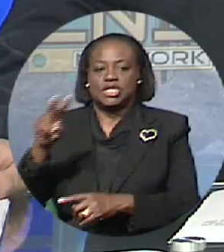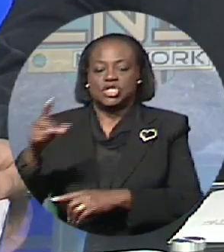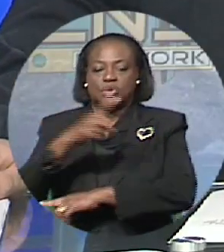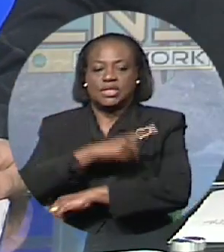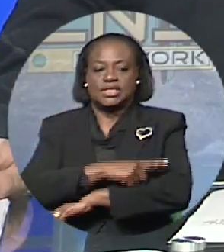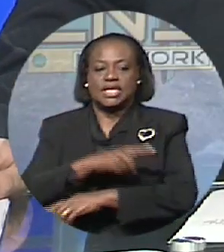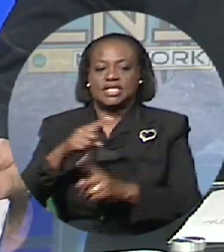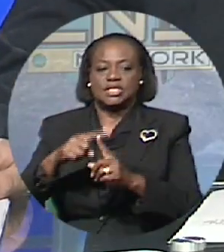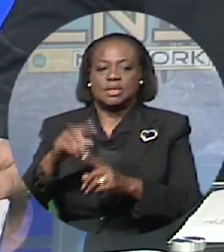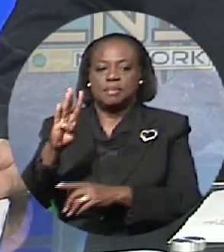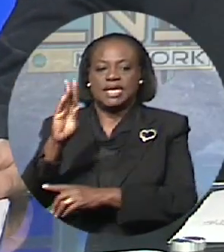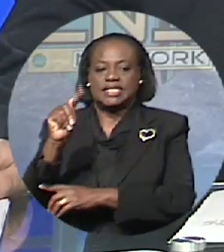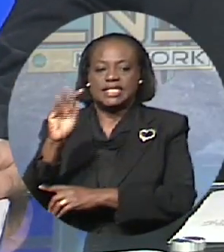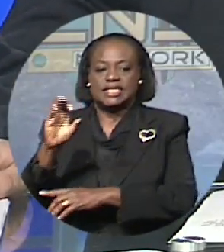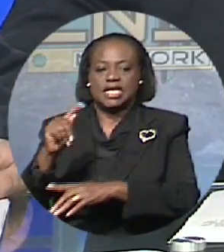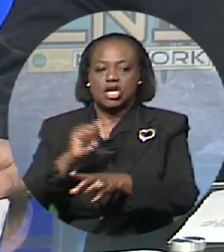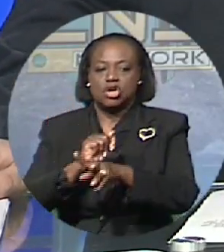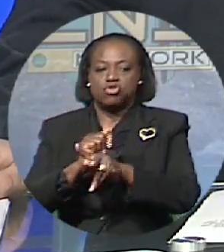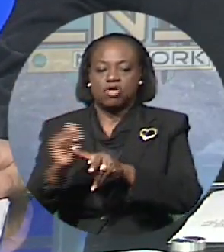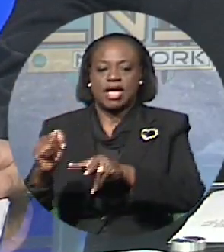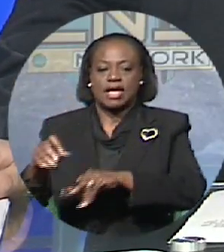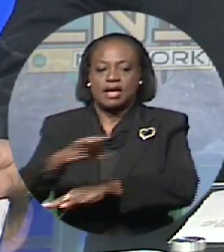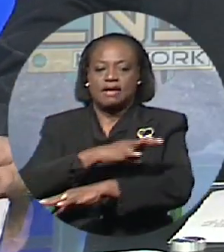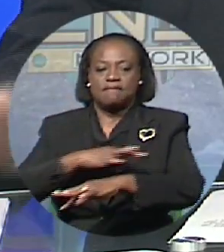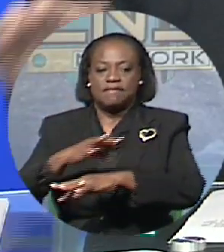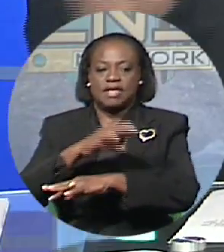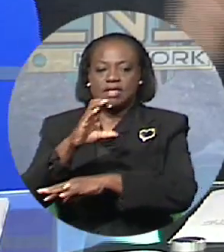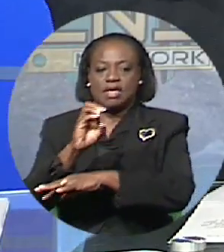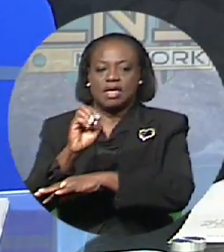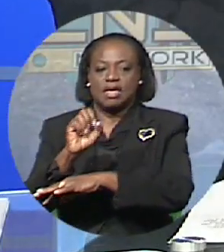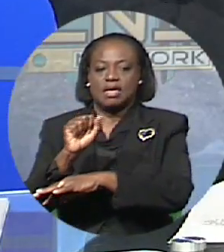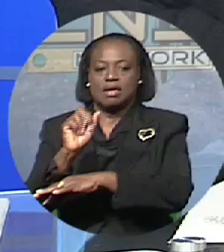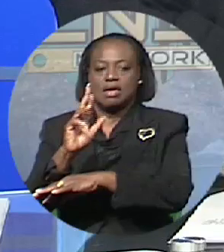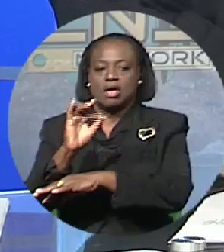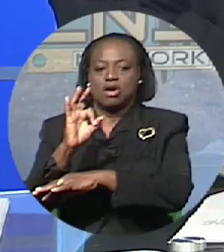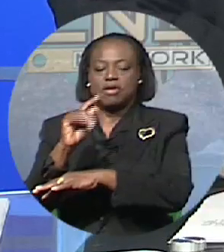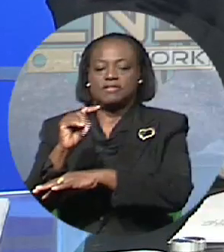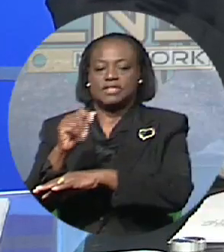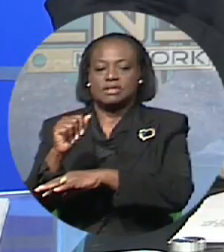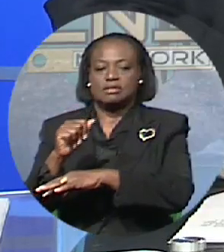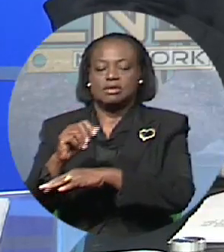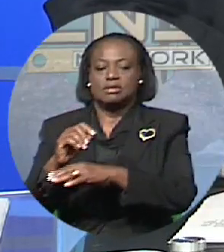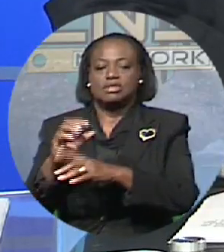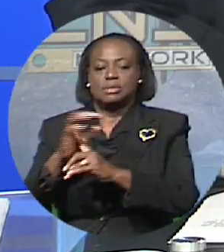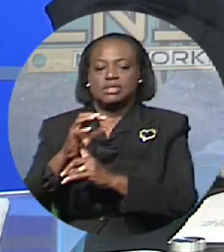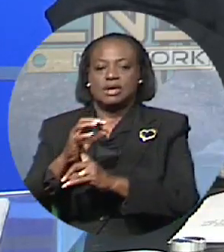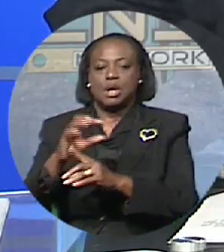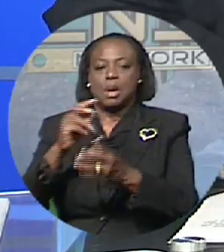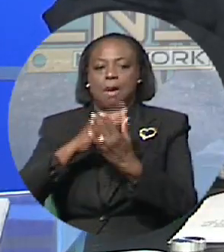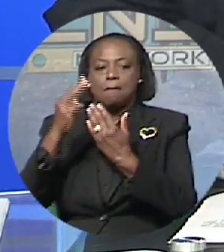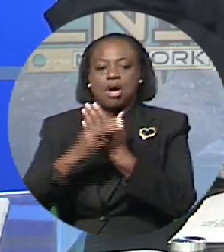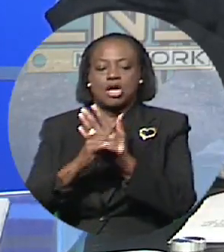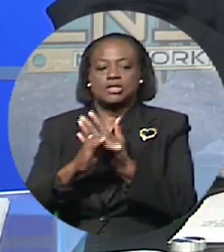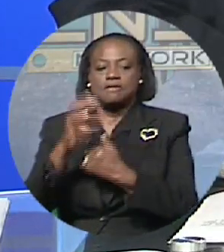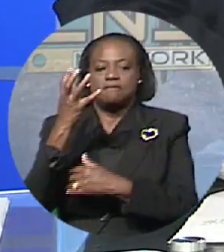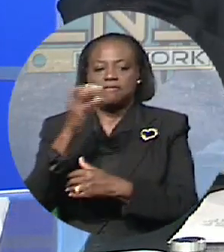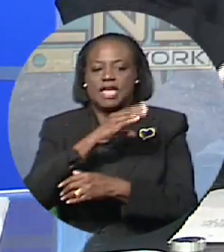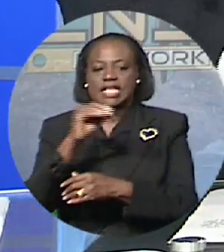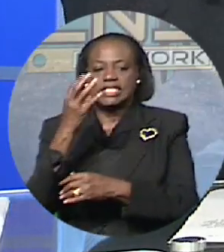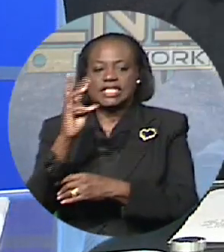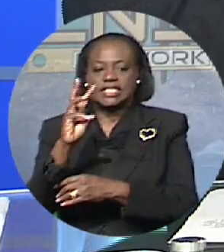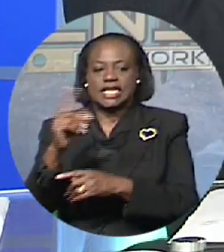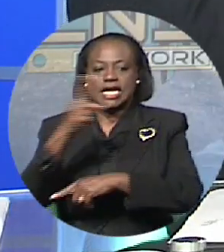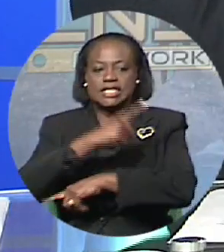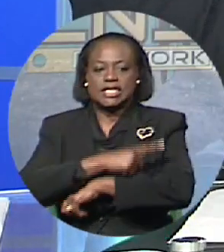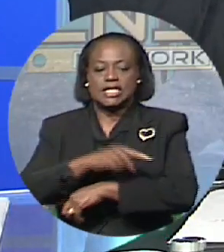22 simple days to the BTC Track and Field Carifta Championships. March 15th, though, and 16th are the dates for our Carifta Trials. Jamaica and